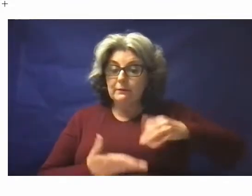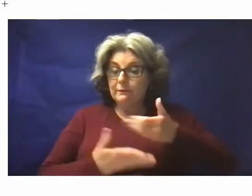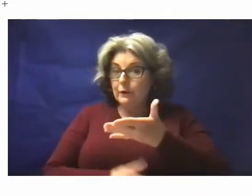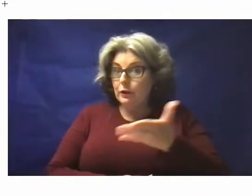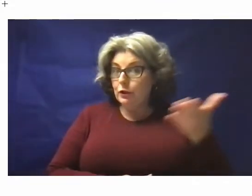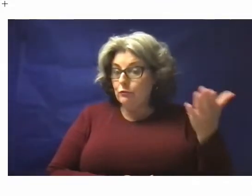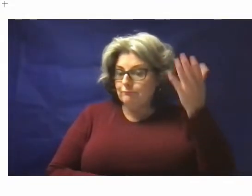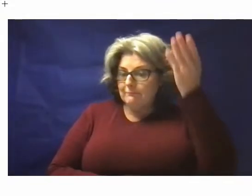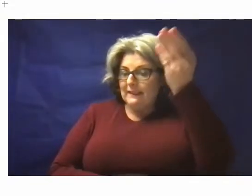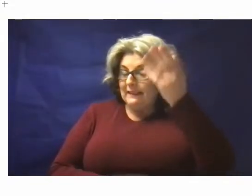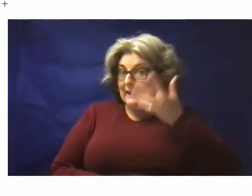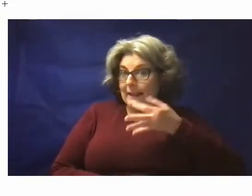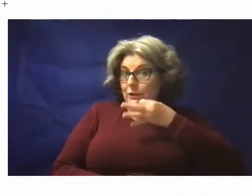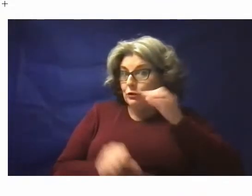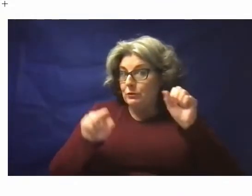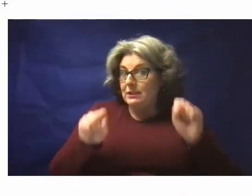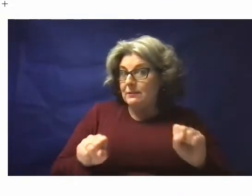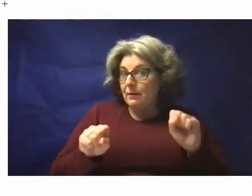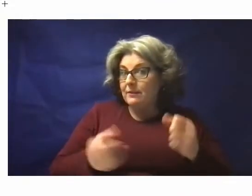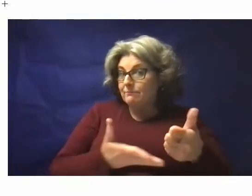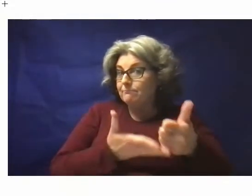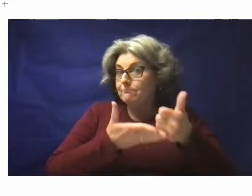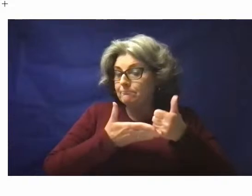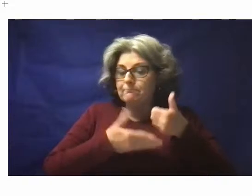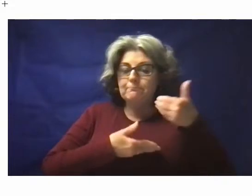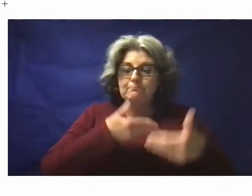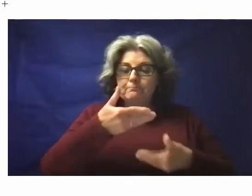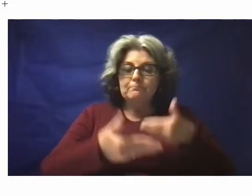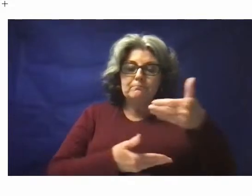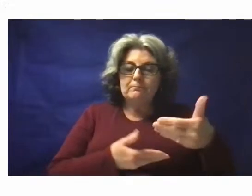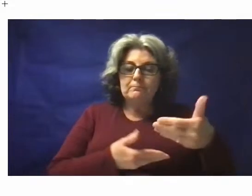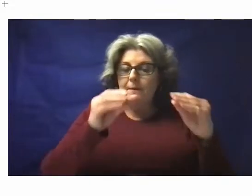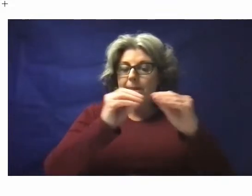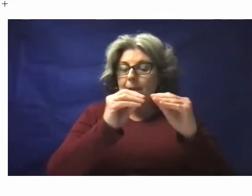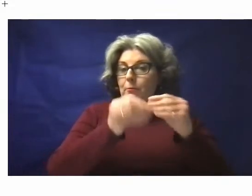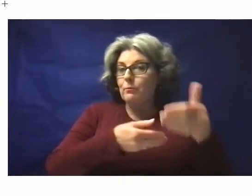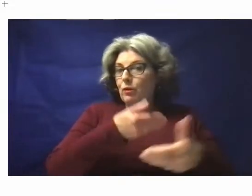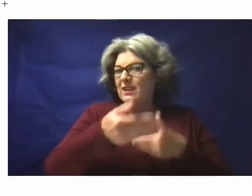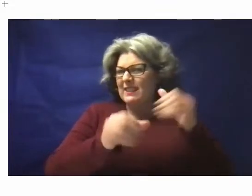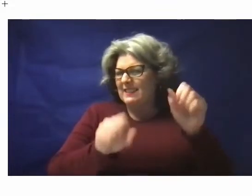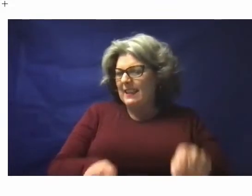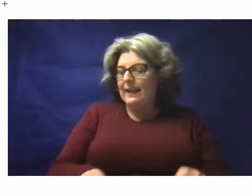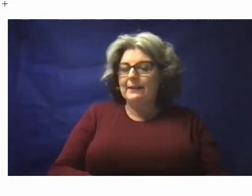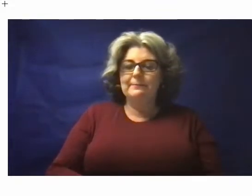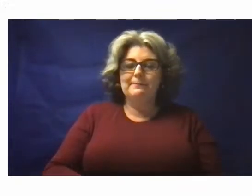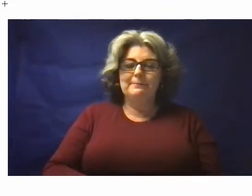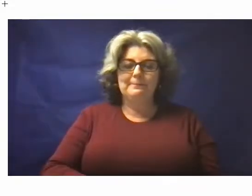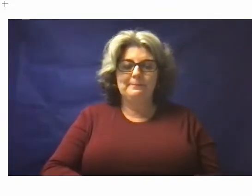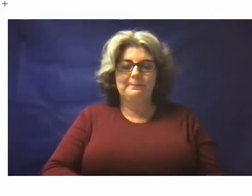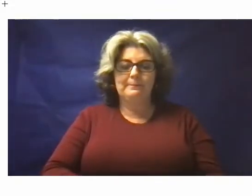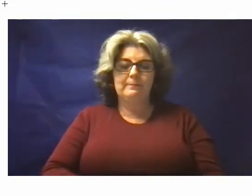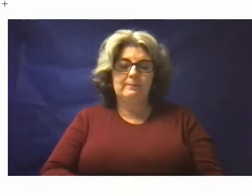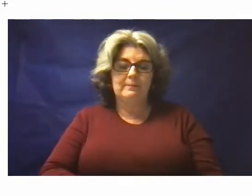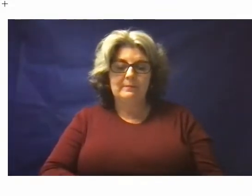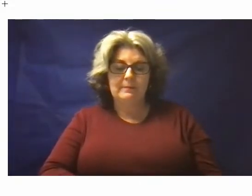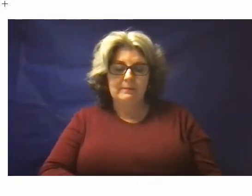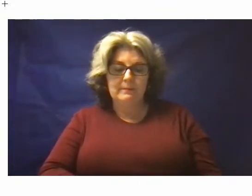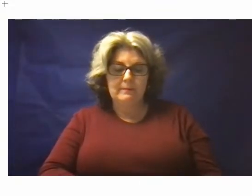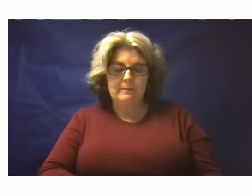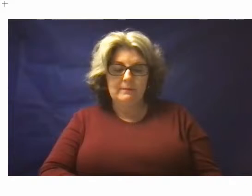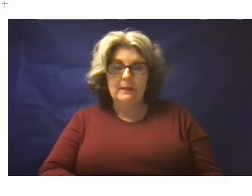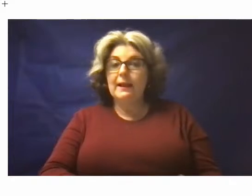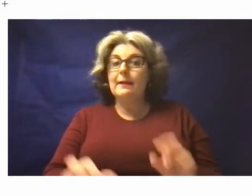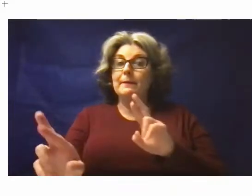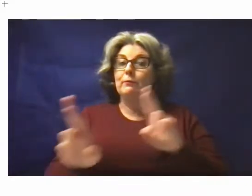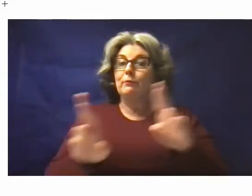us know as soon as possible is helpful, because we can start getting that process going. And then just being prepared for the